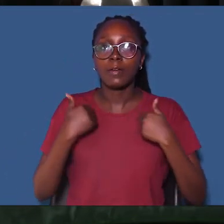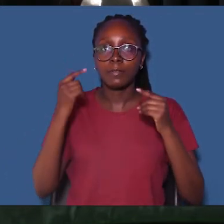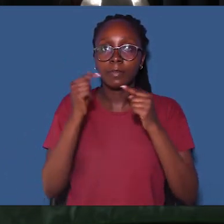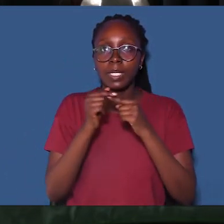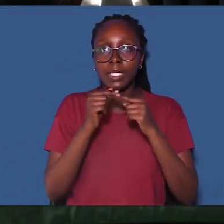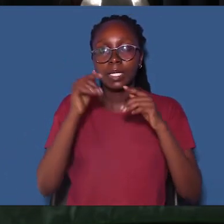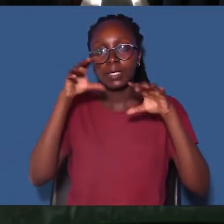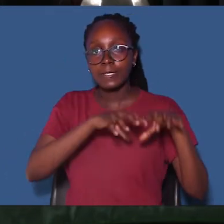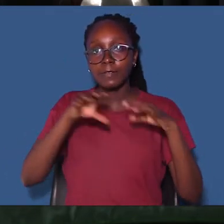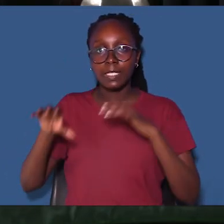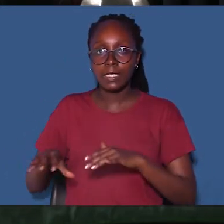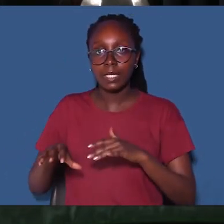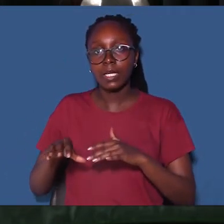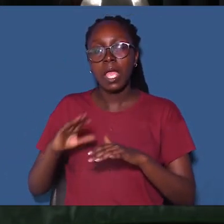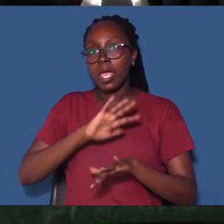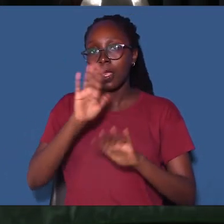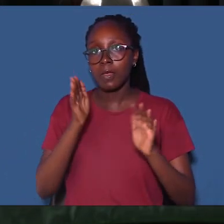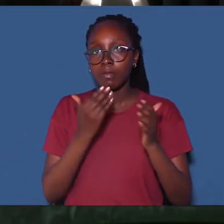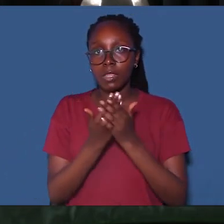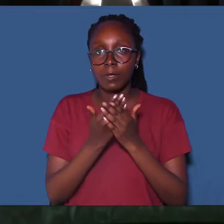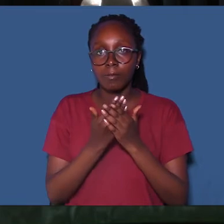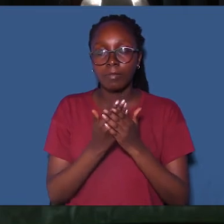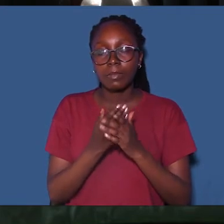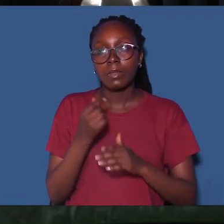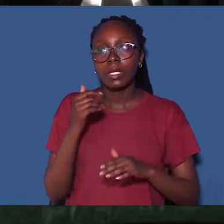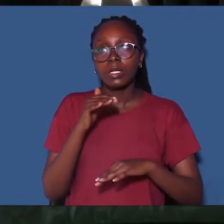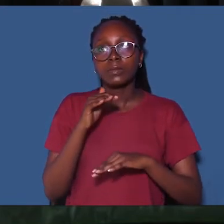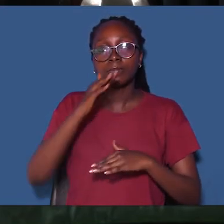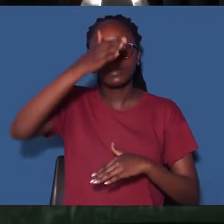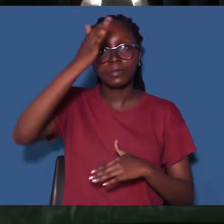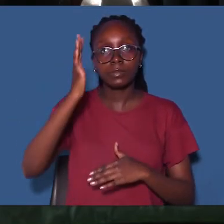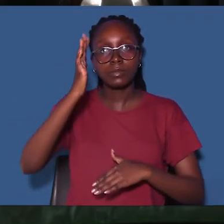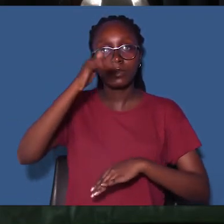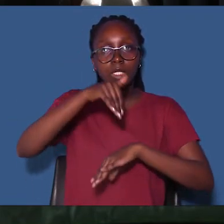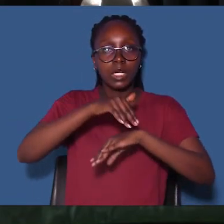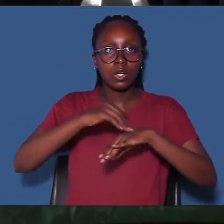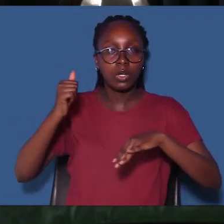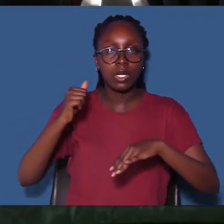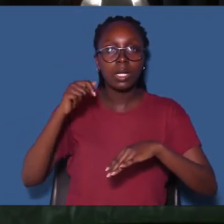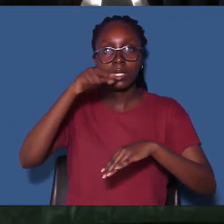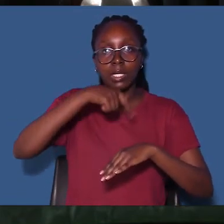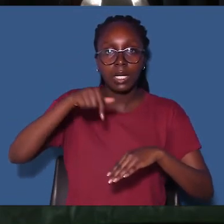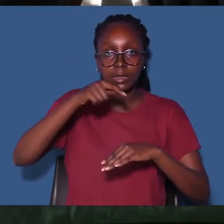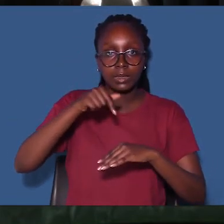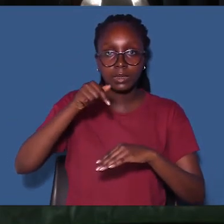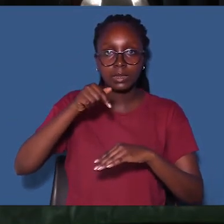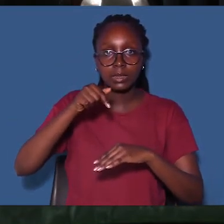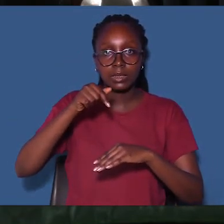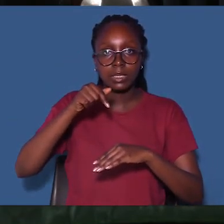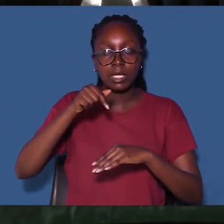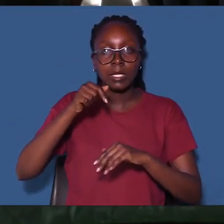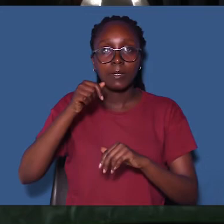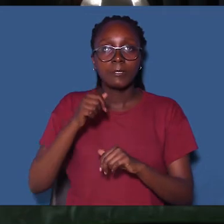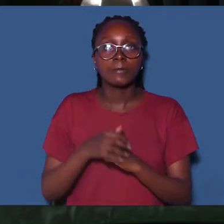regardless of it. And this is a call that God wants to, this is a call that God